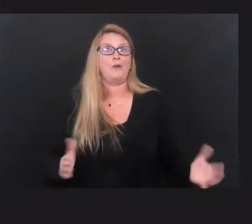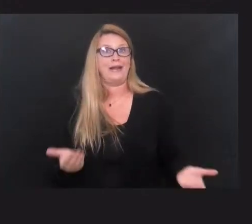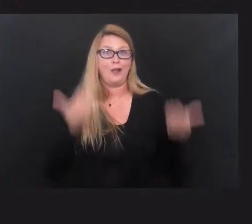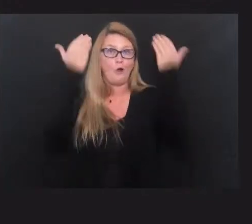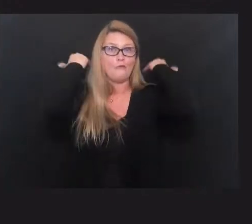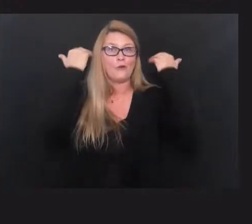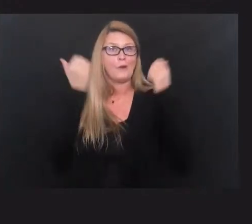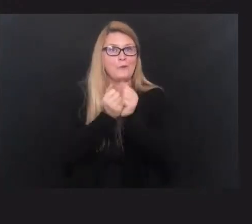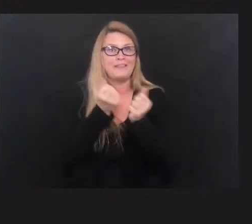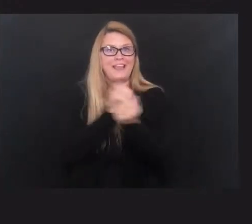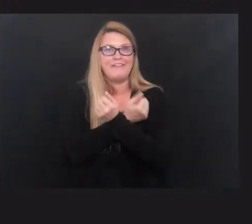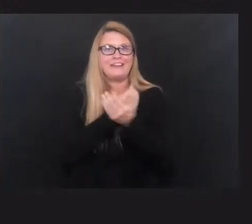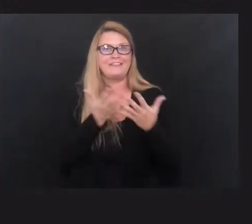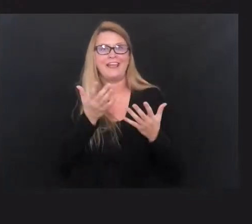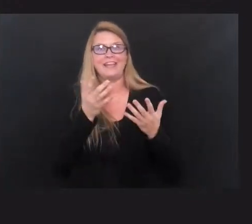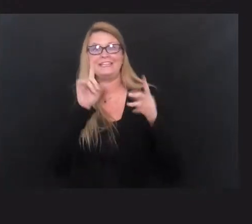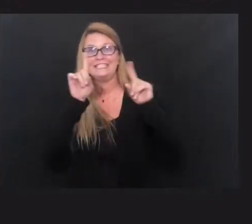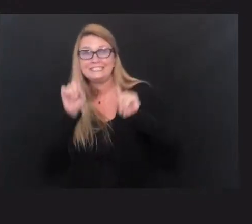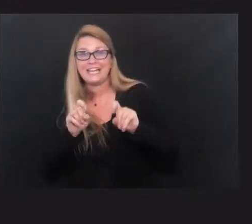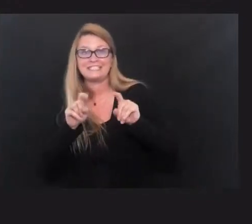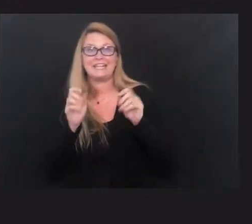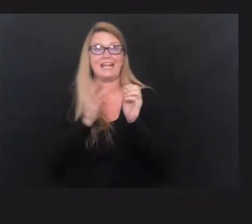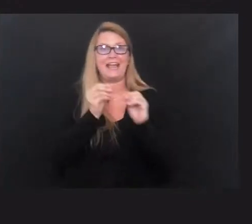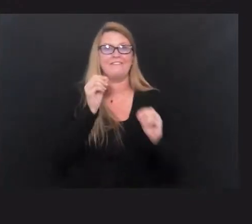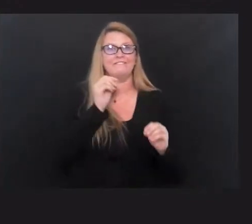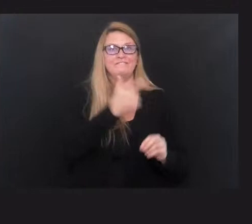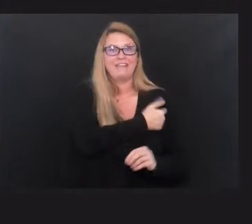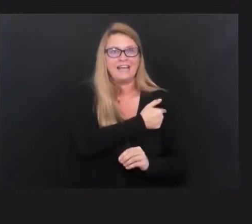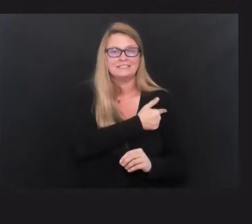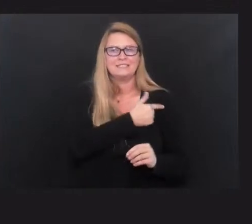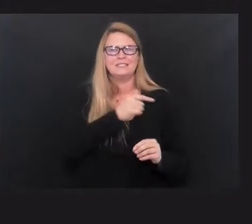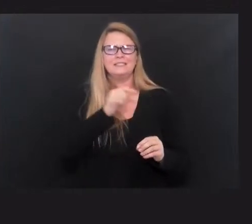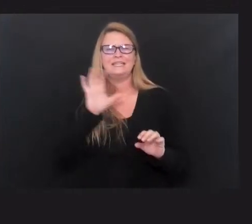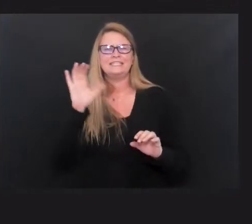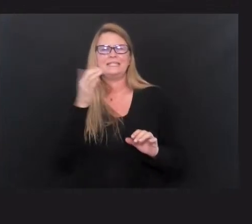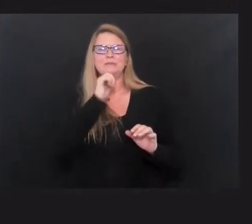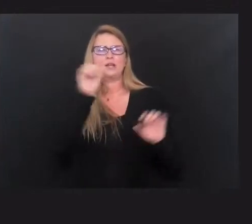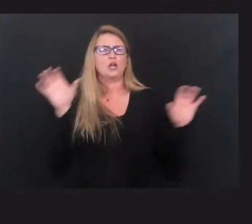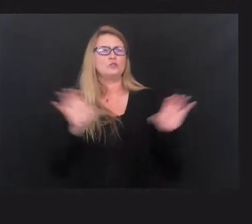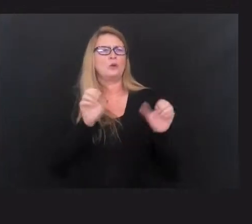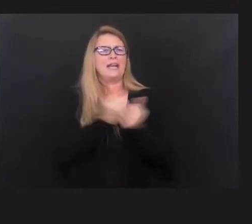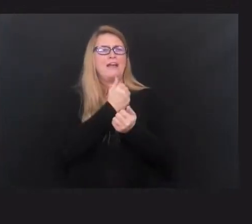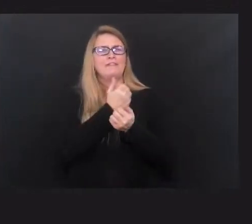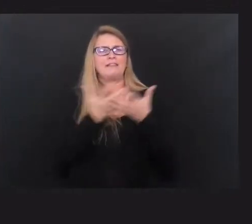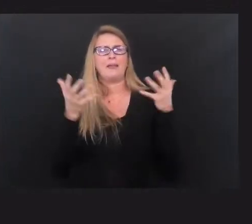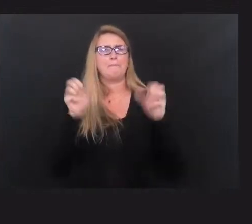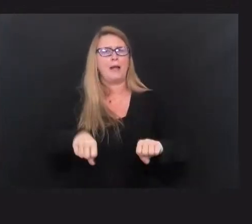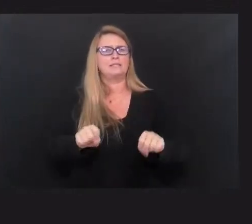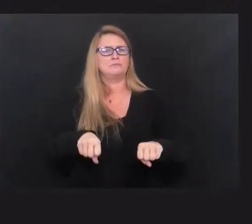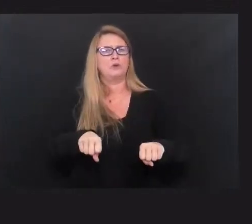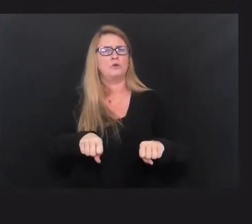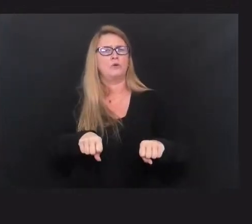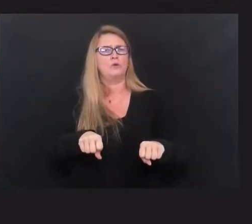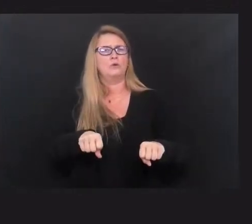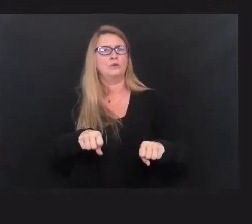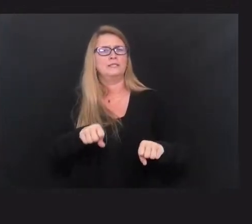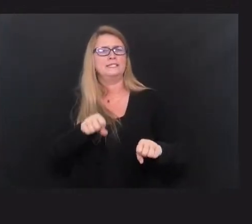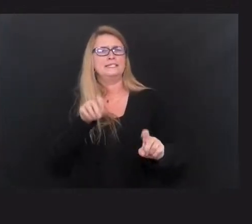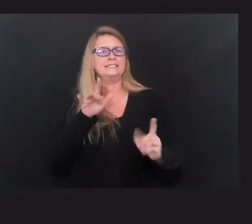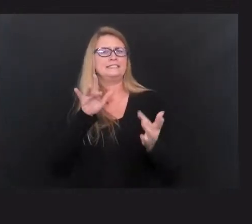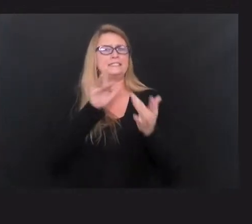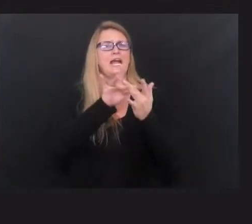people vaccinated and tested. It just seems like we're not doing everything possible to reach that very